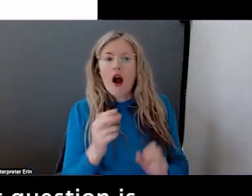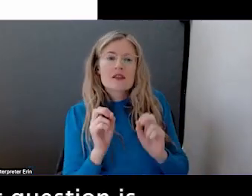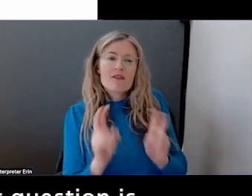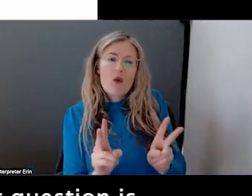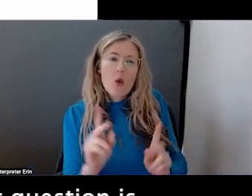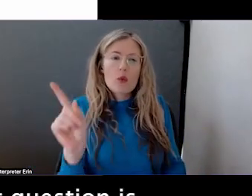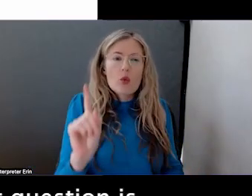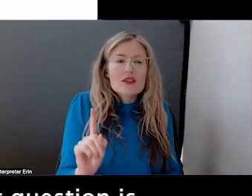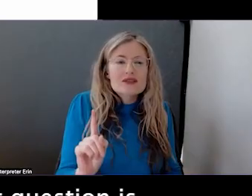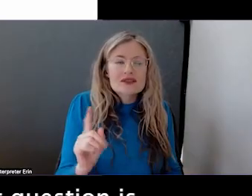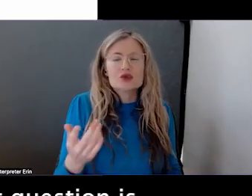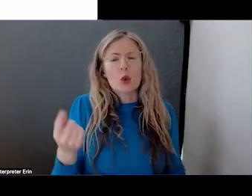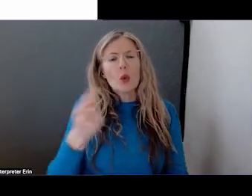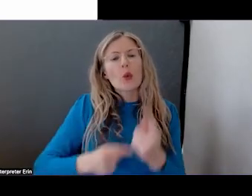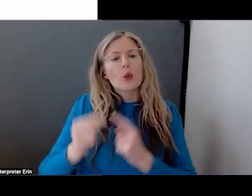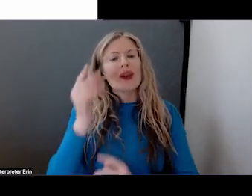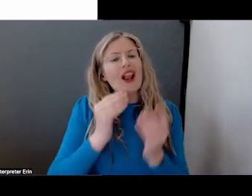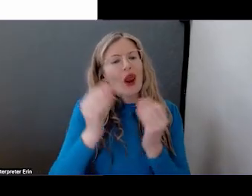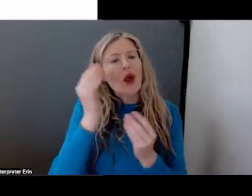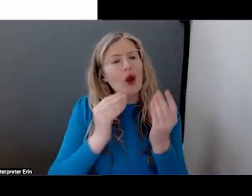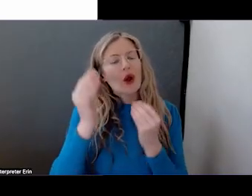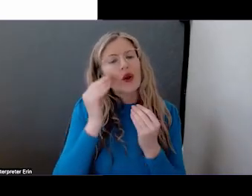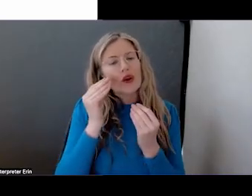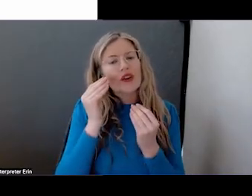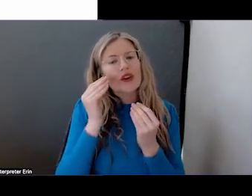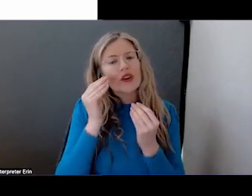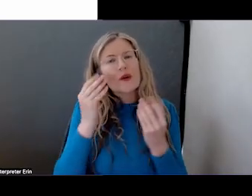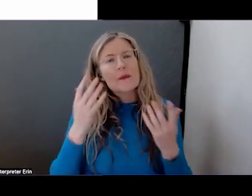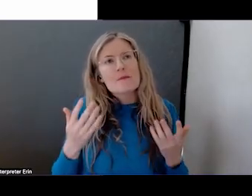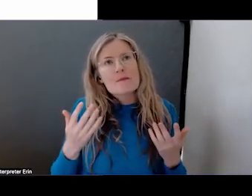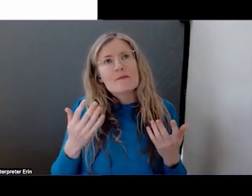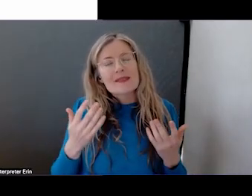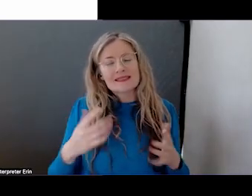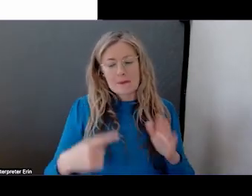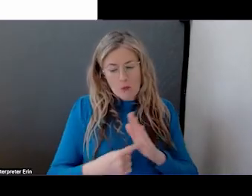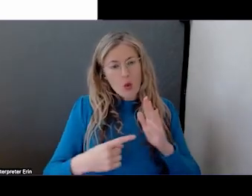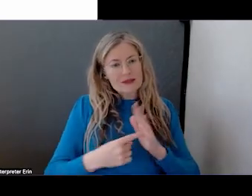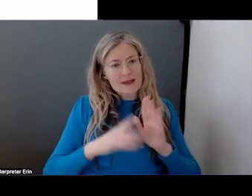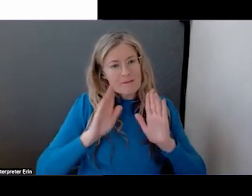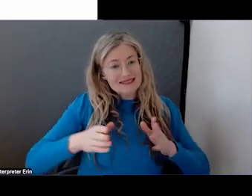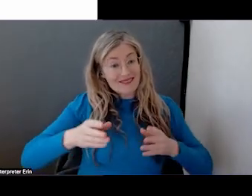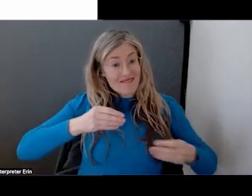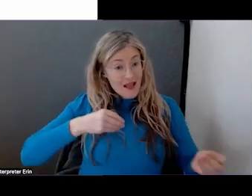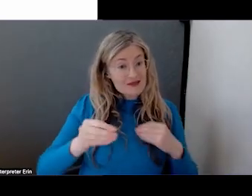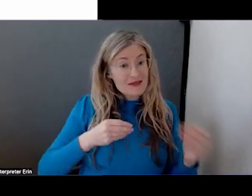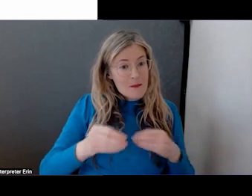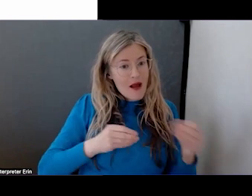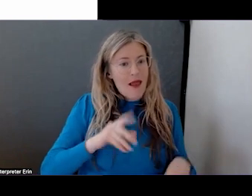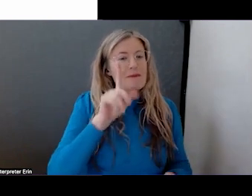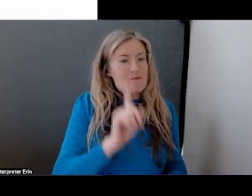that biggest question is like, how do you keep those flexibility about it, but also there's a structure around